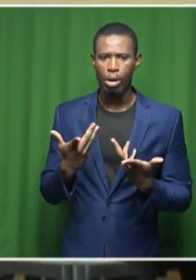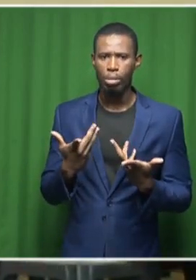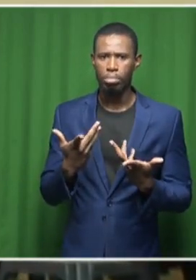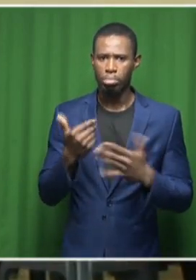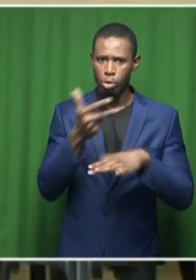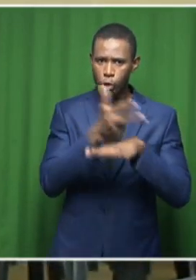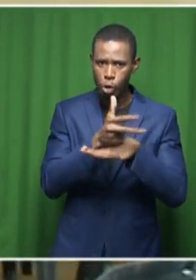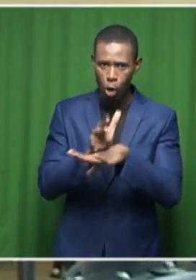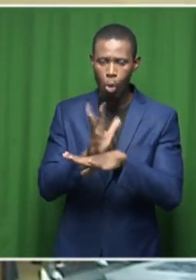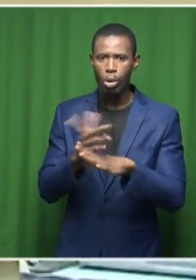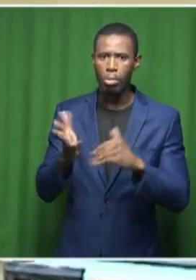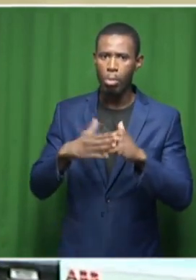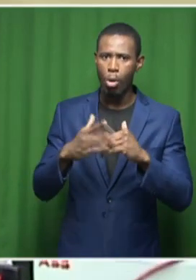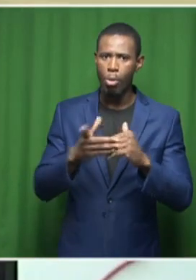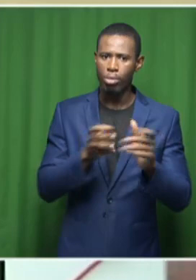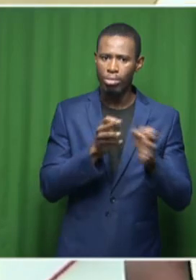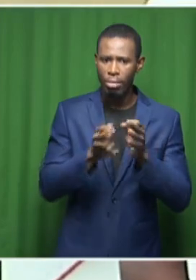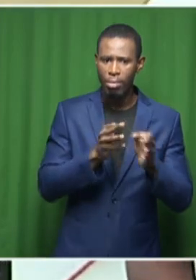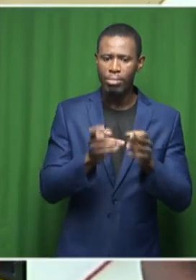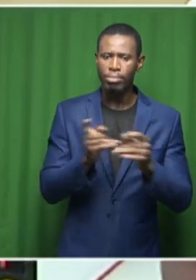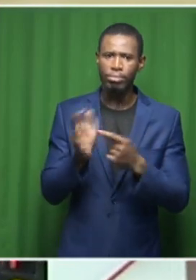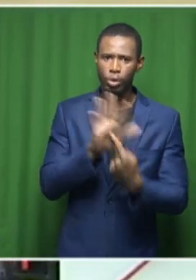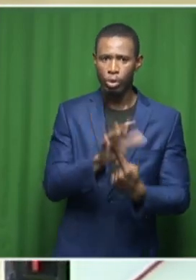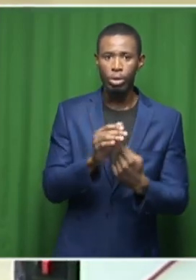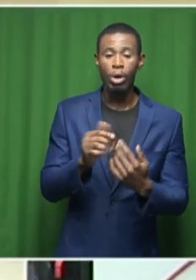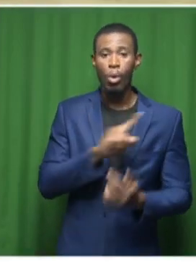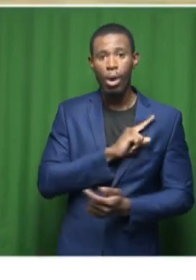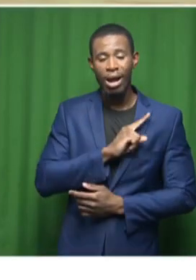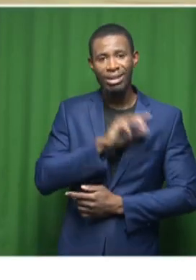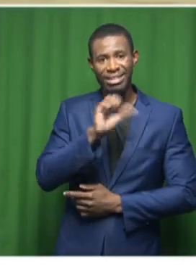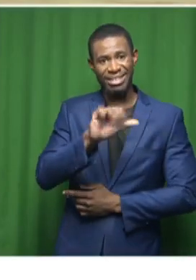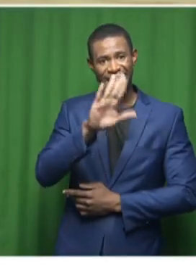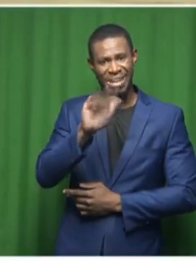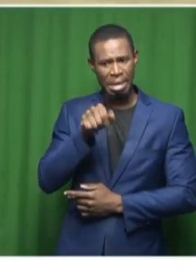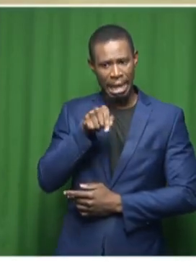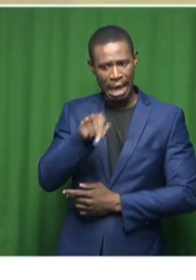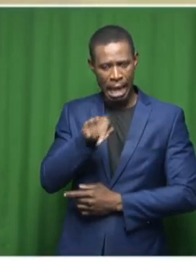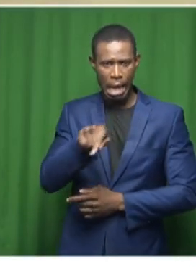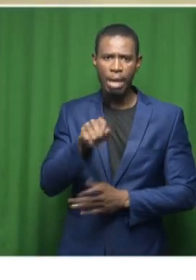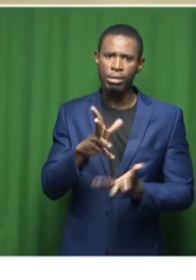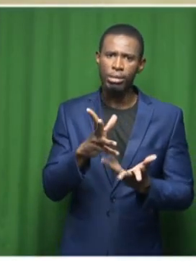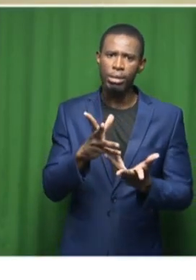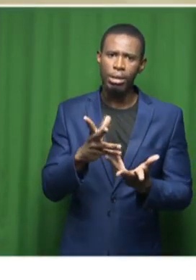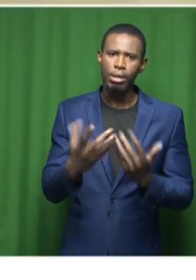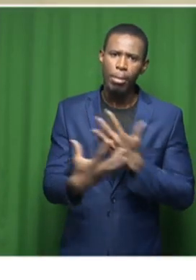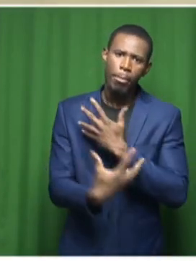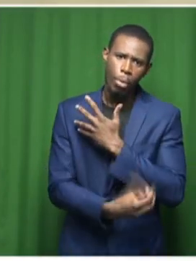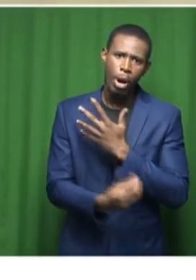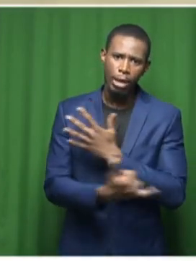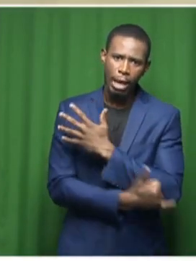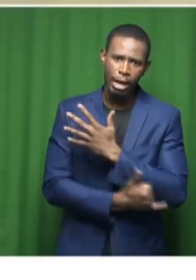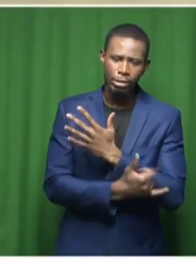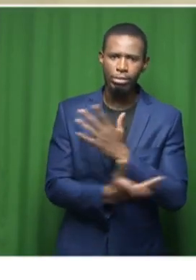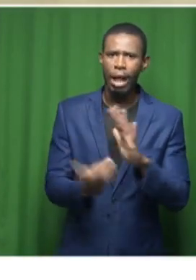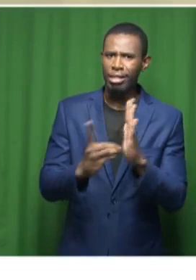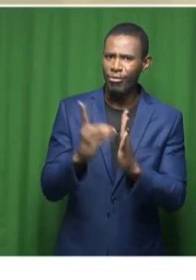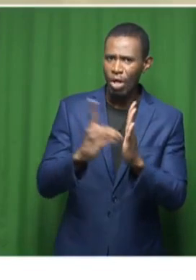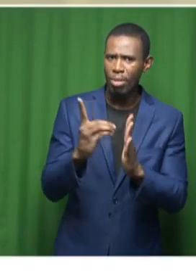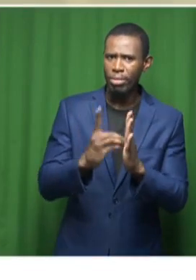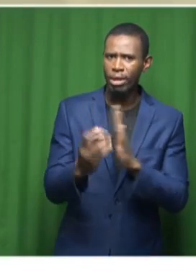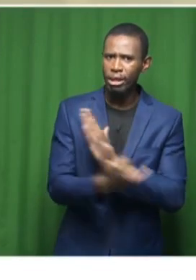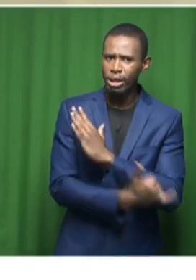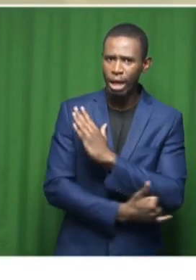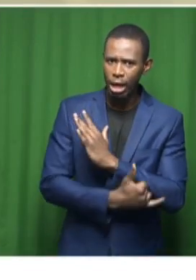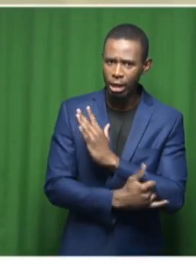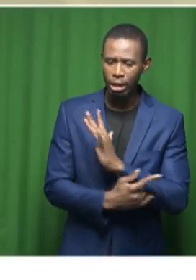broadcast today. You know, South Africa is described as a developing country, and any conversation about development now